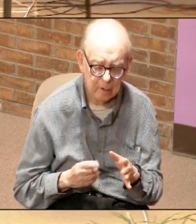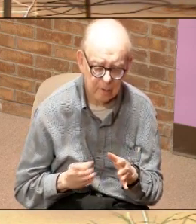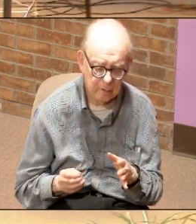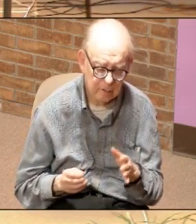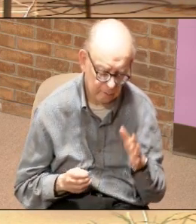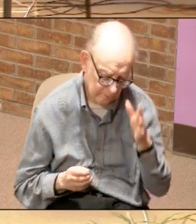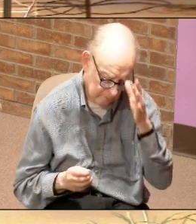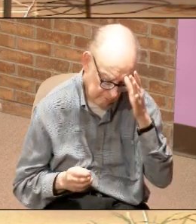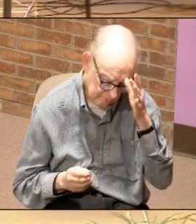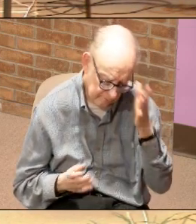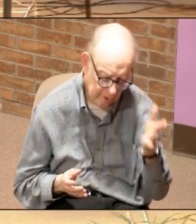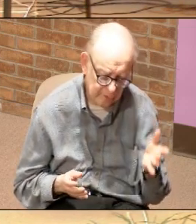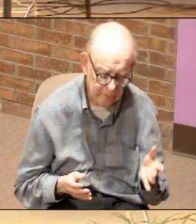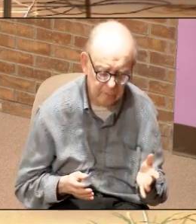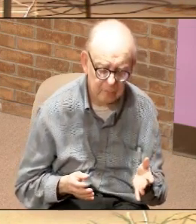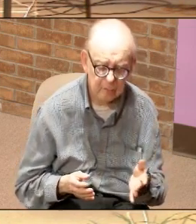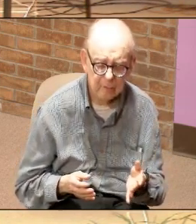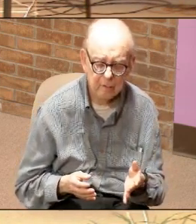And the father